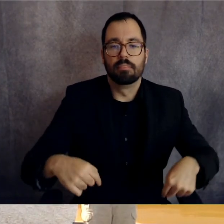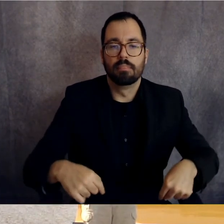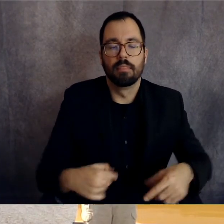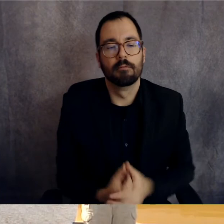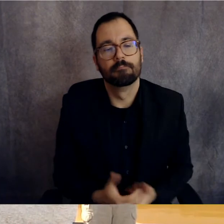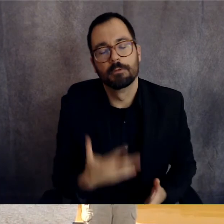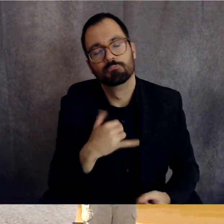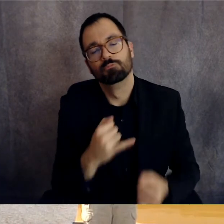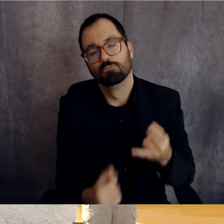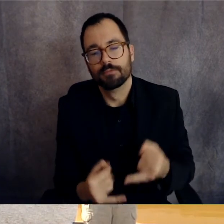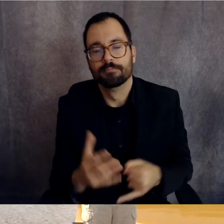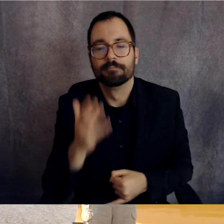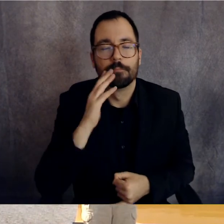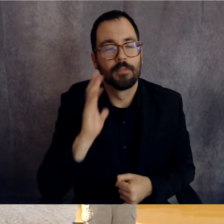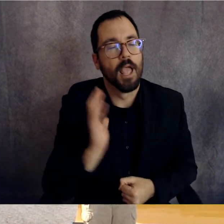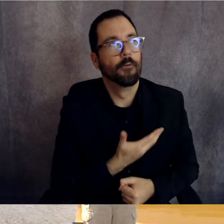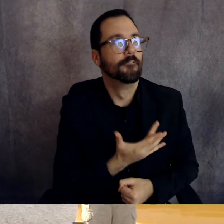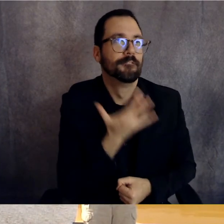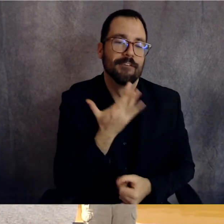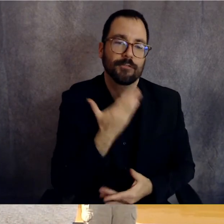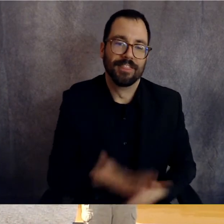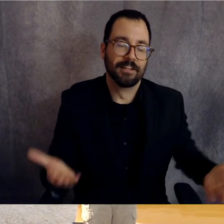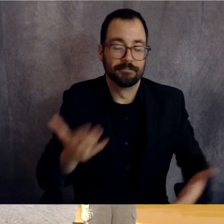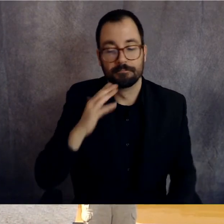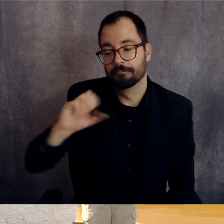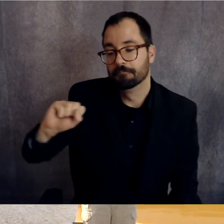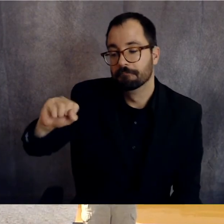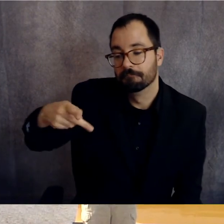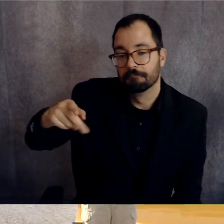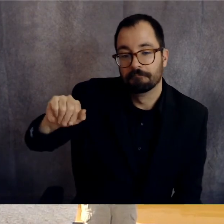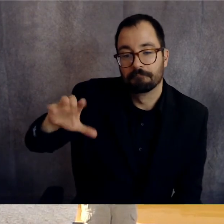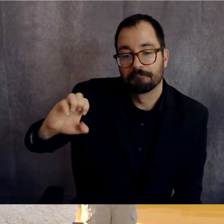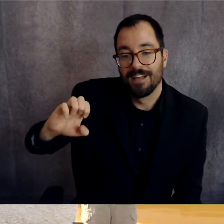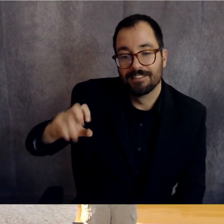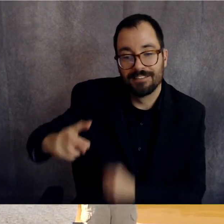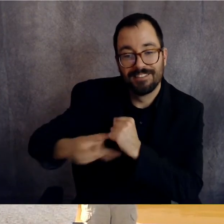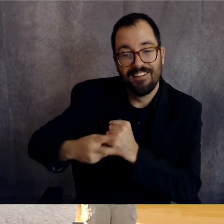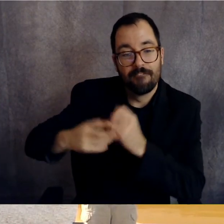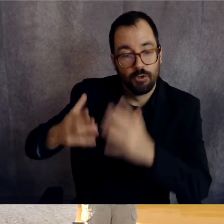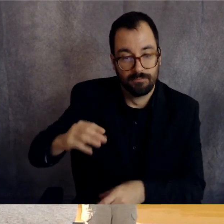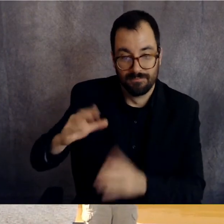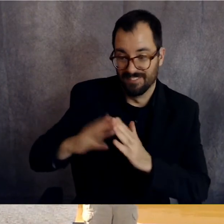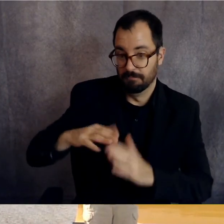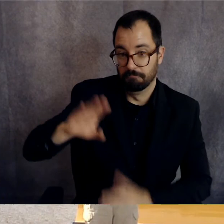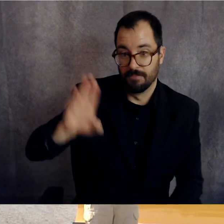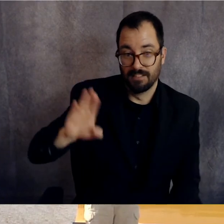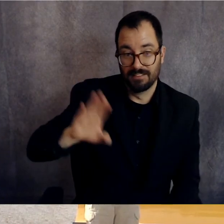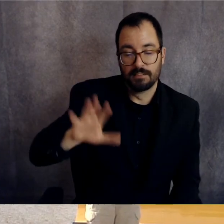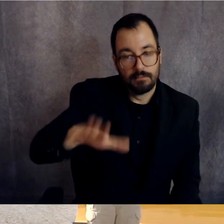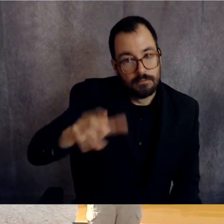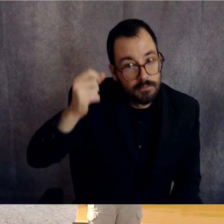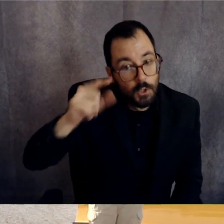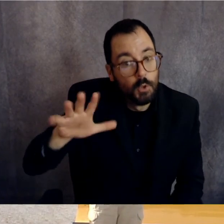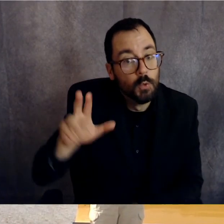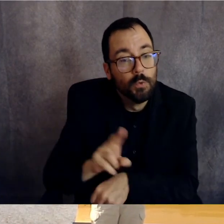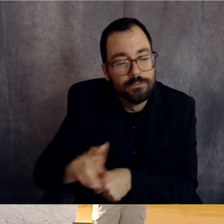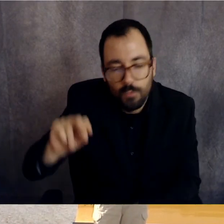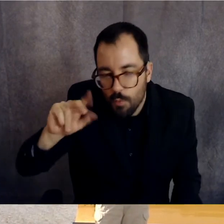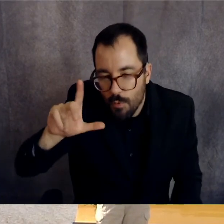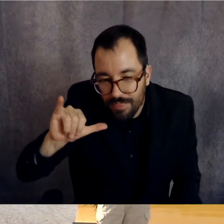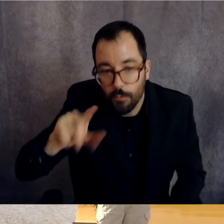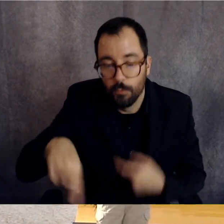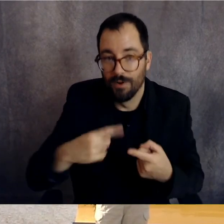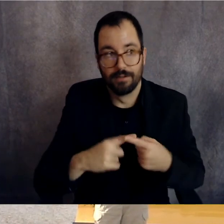thing, space savers. Space savers in the City of Boston are only to be used when the city declares a snow